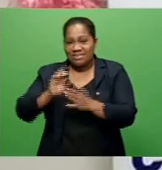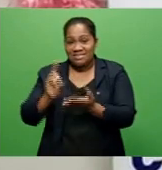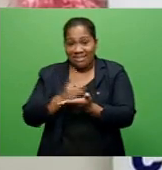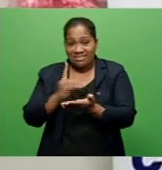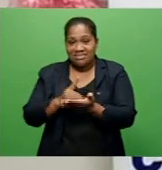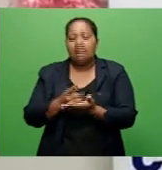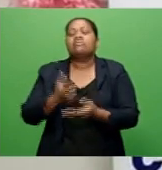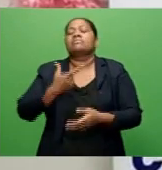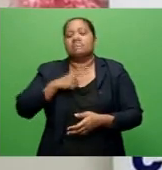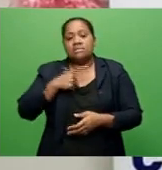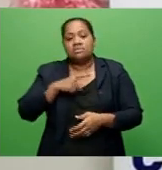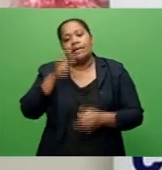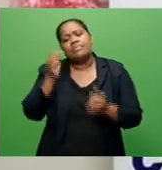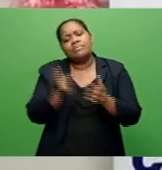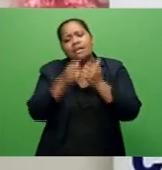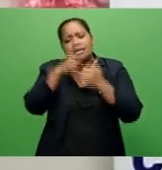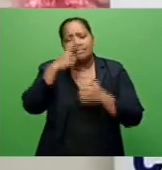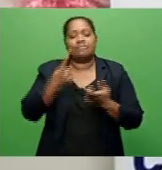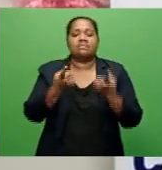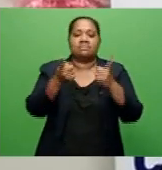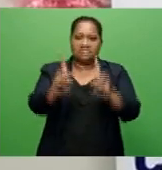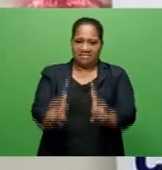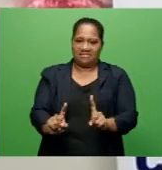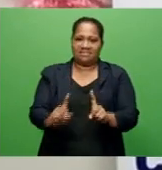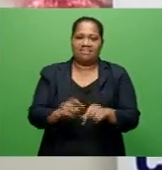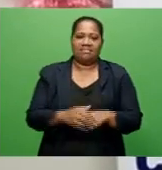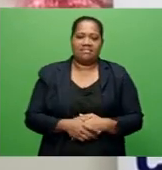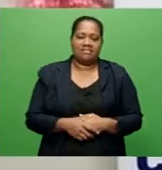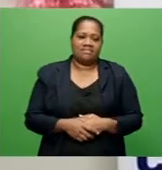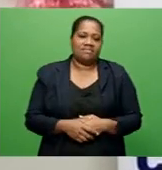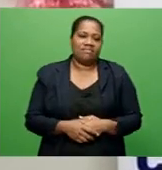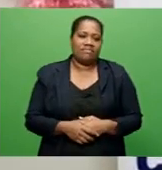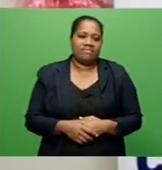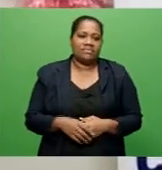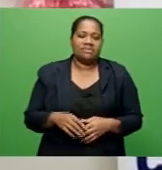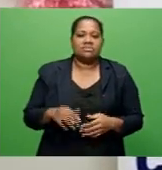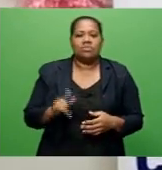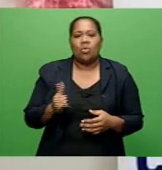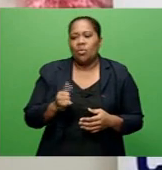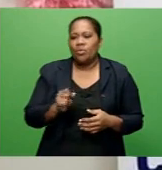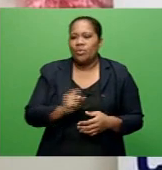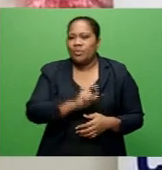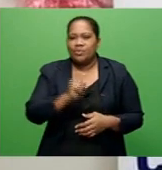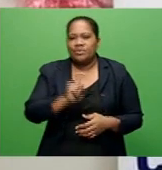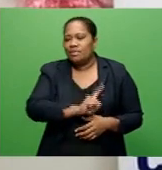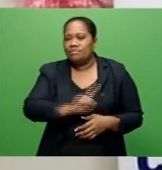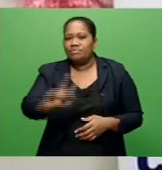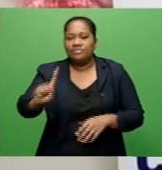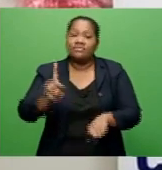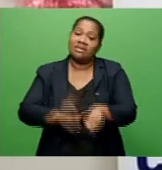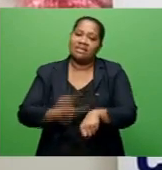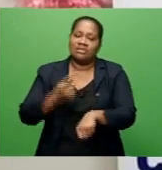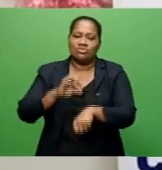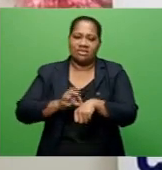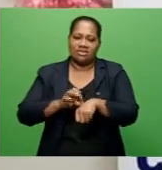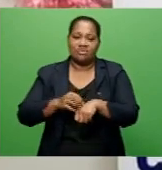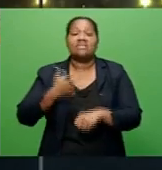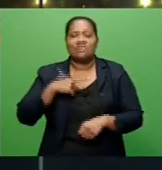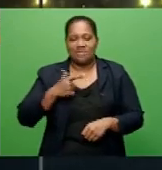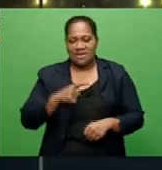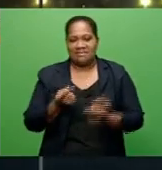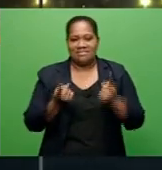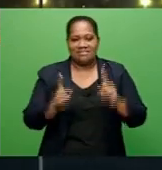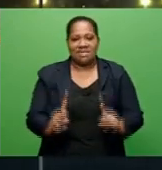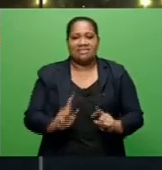are still dying or maybe having to present themselves late because of this. Edwin.